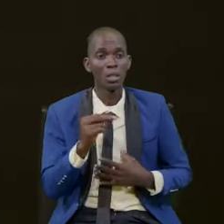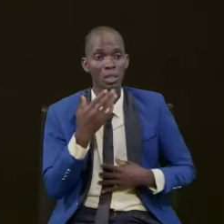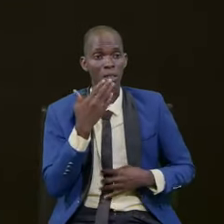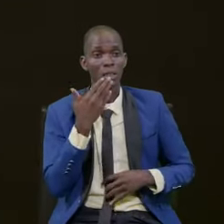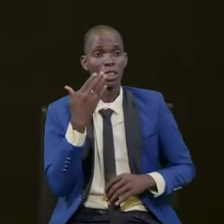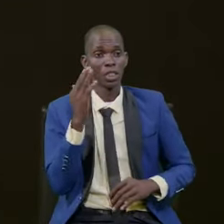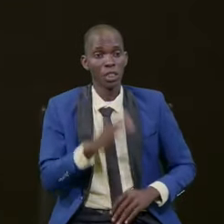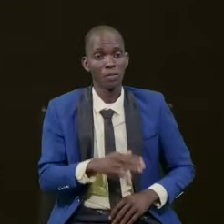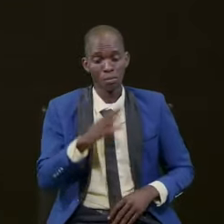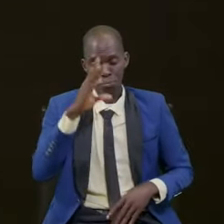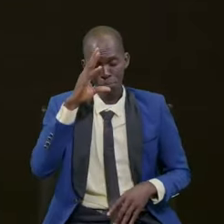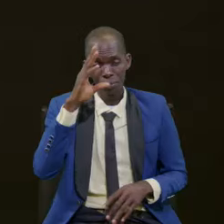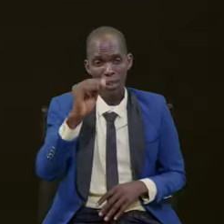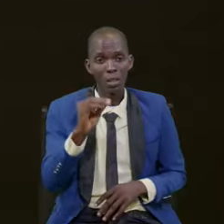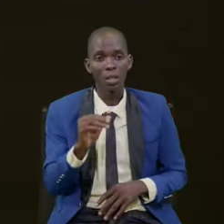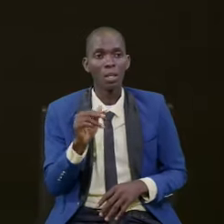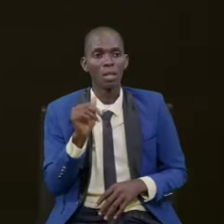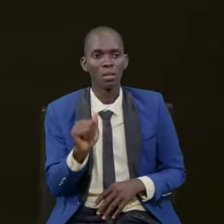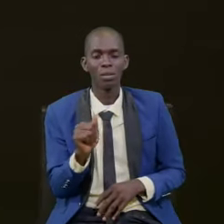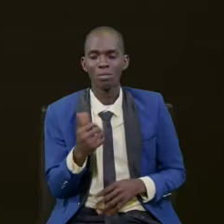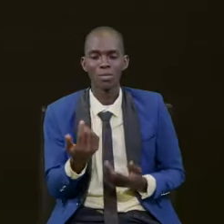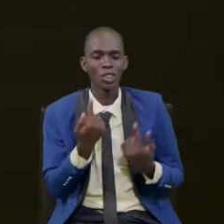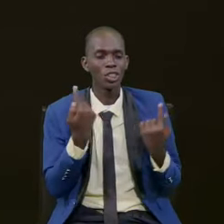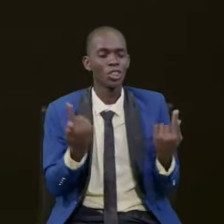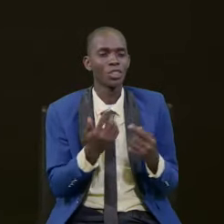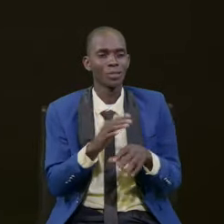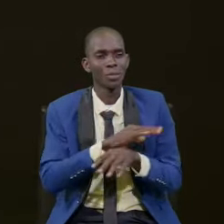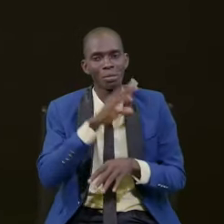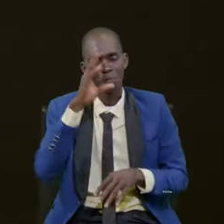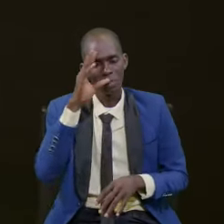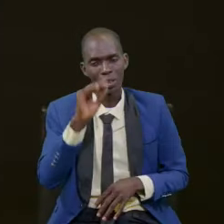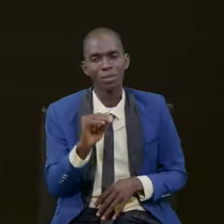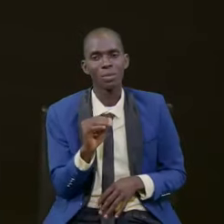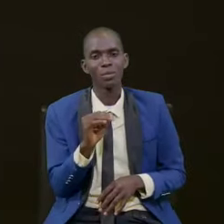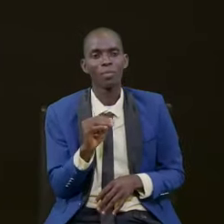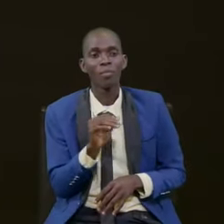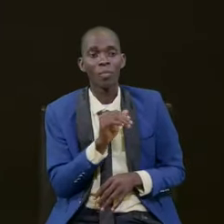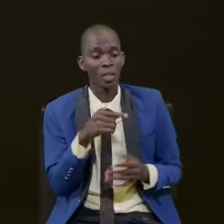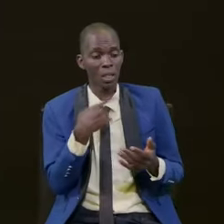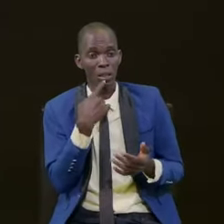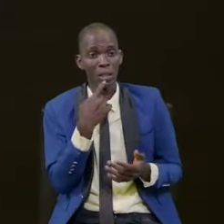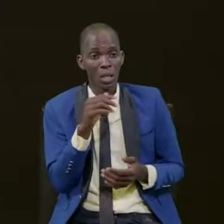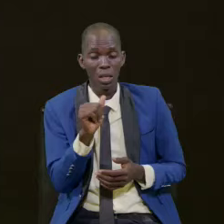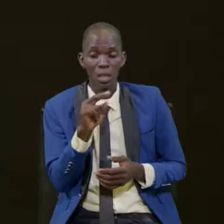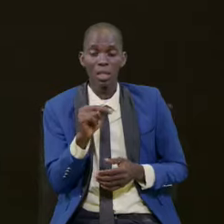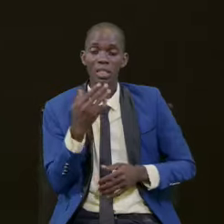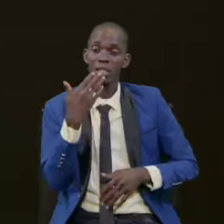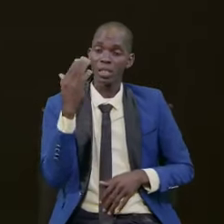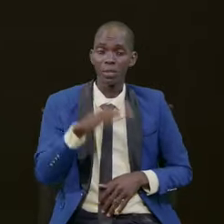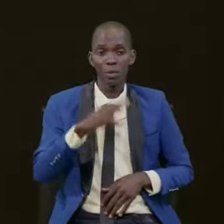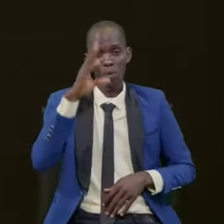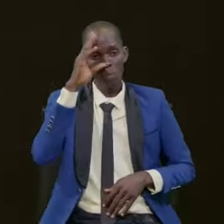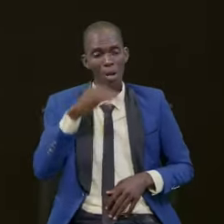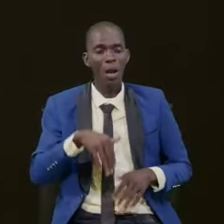a depraved man, a sinful man. It says an evil man,